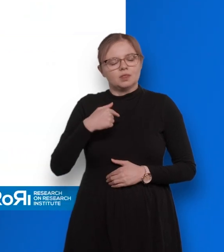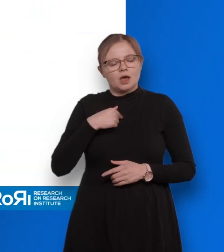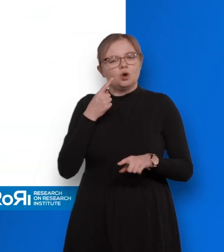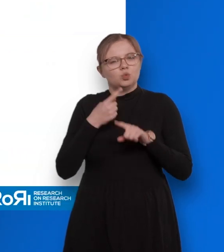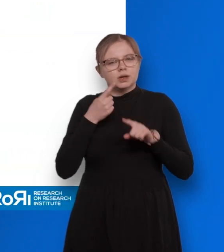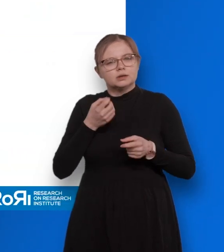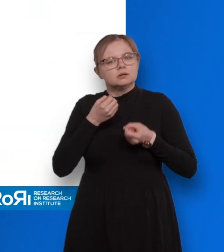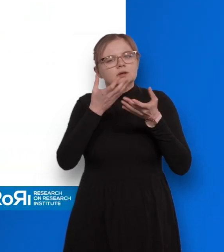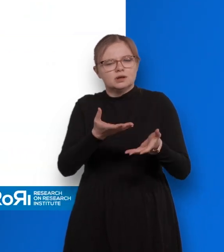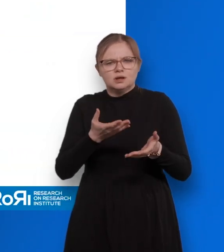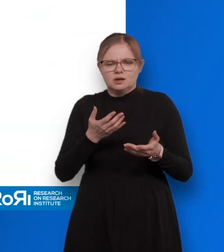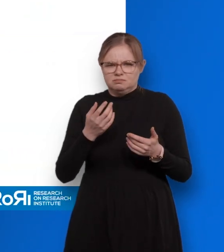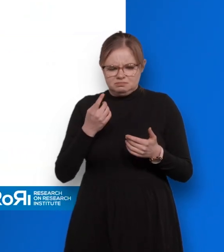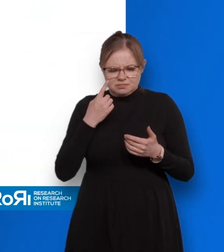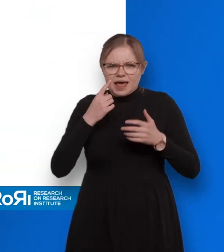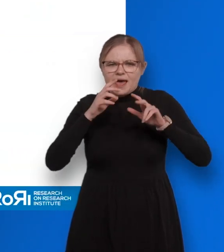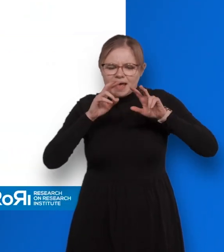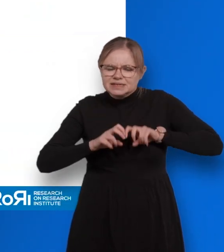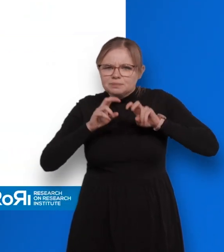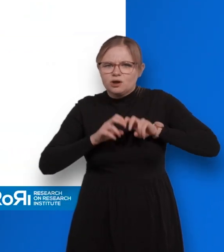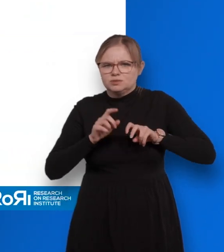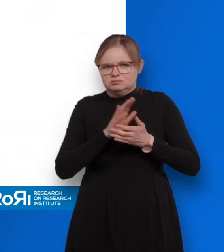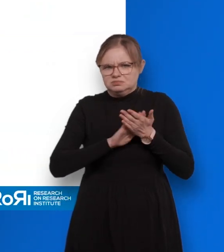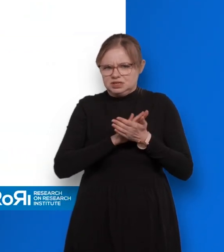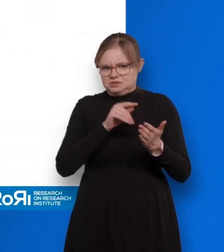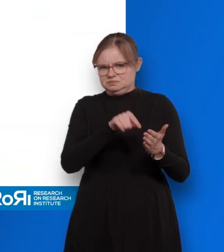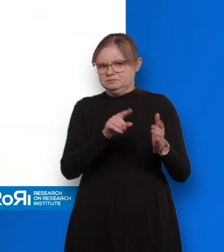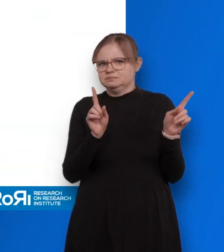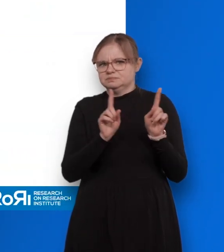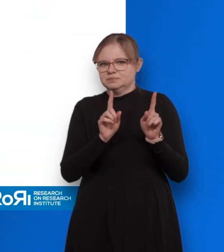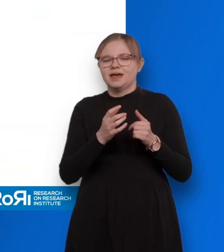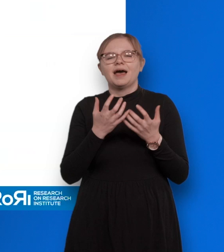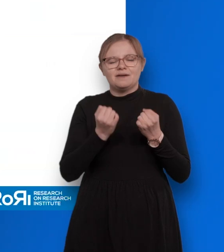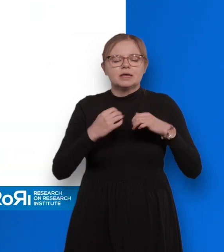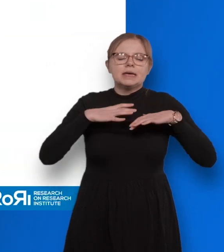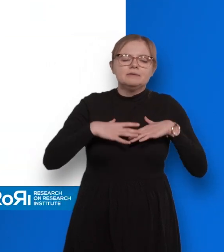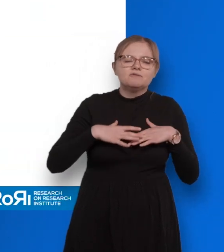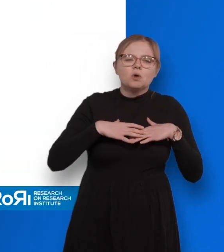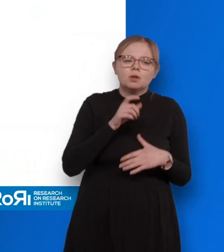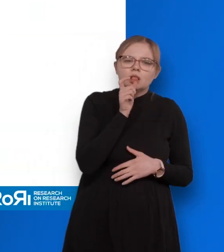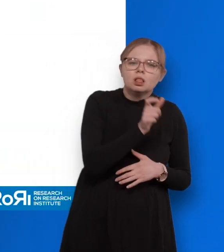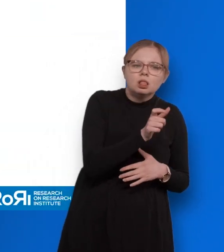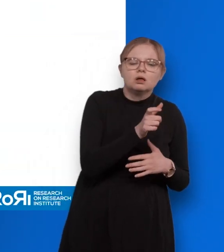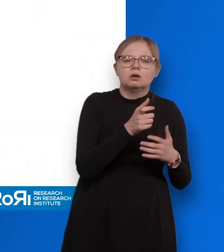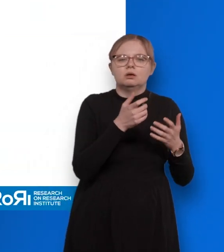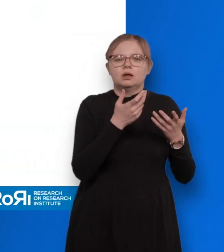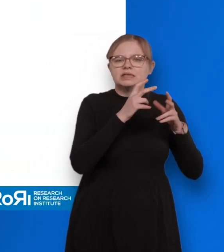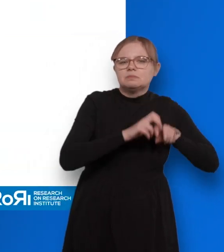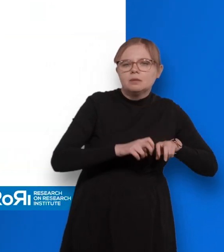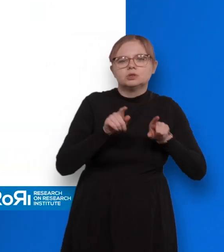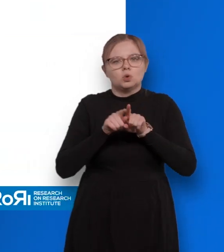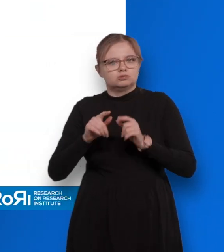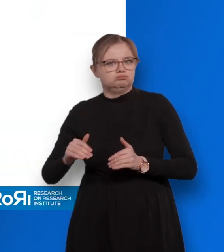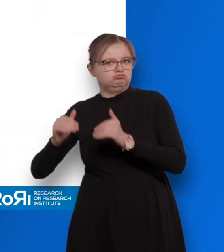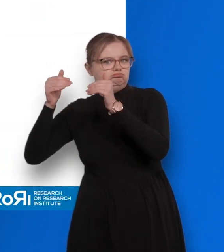I'll just quickly say something about what I mean by experiments, because there's a informal use of the word experiments and there's an